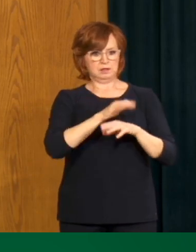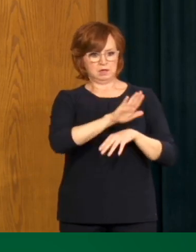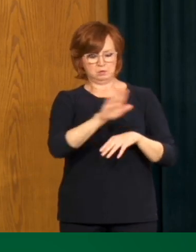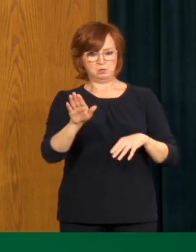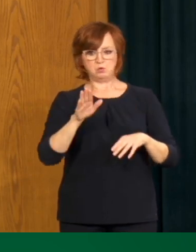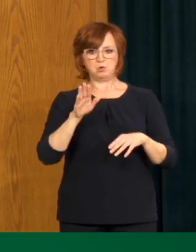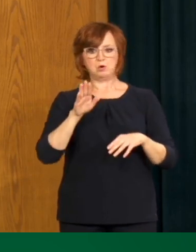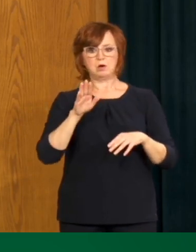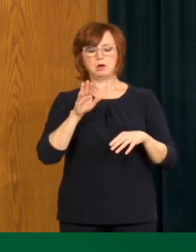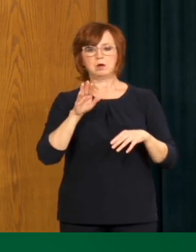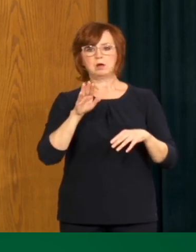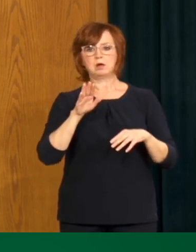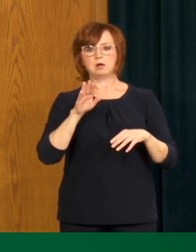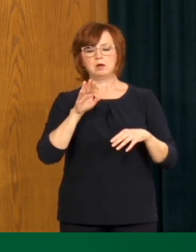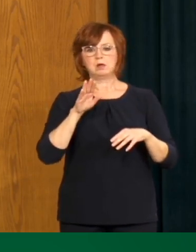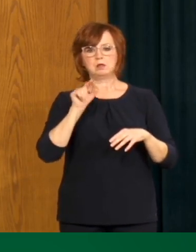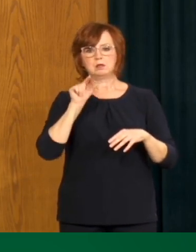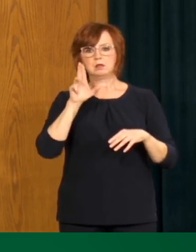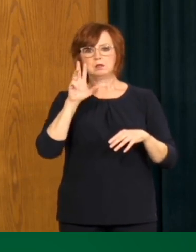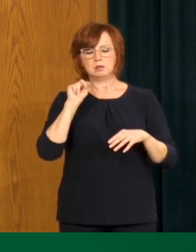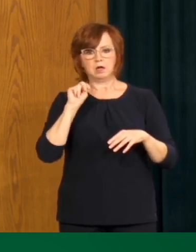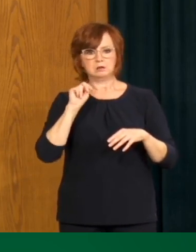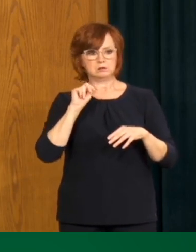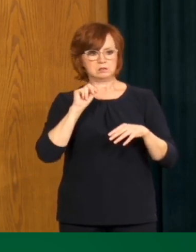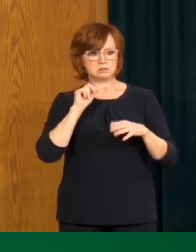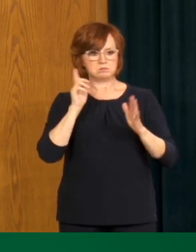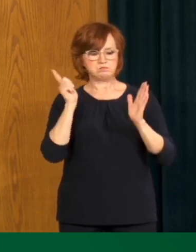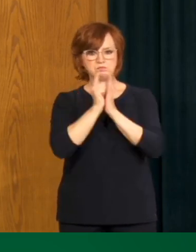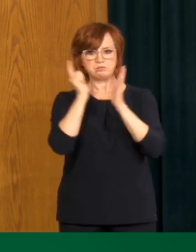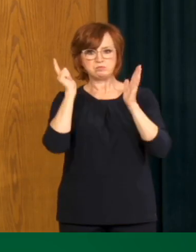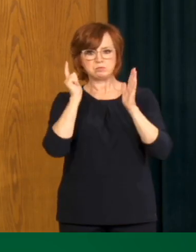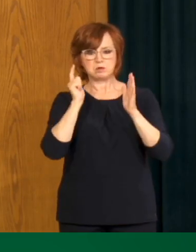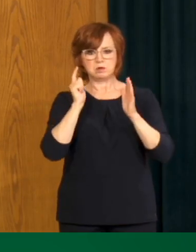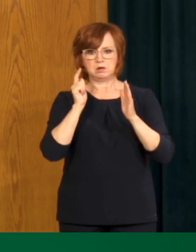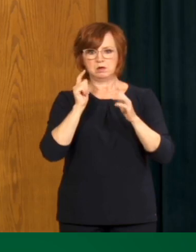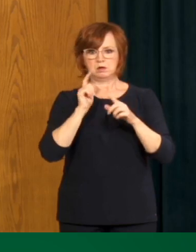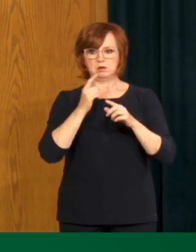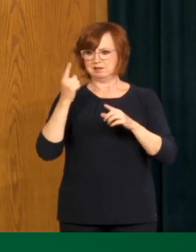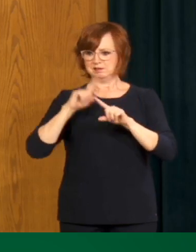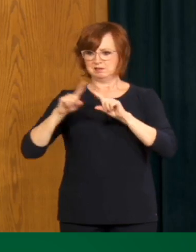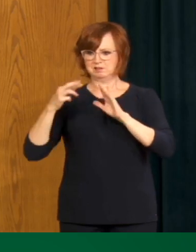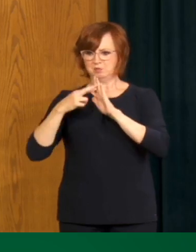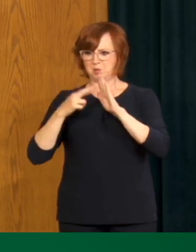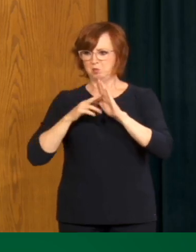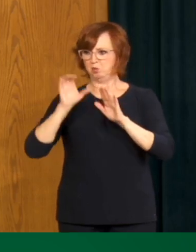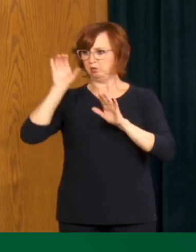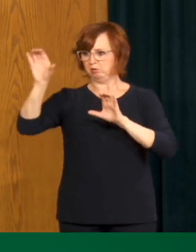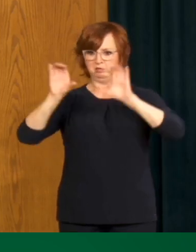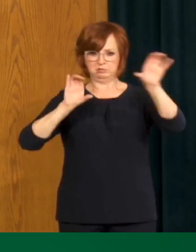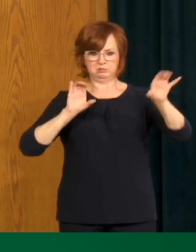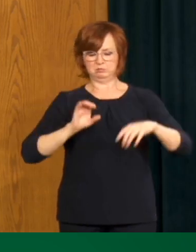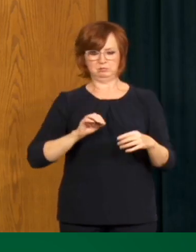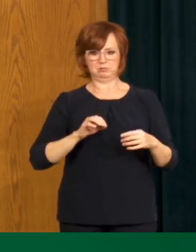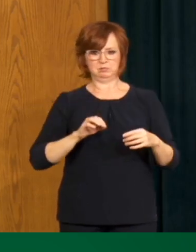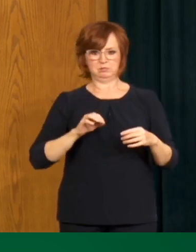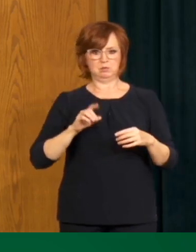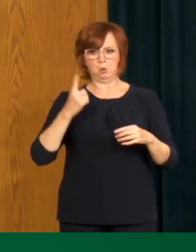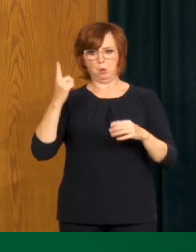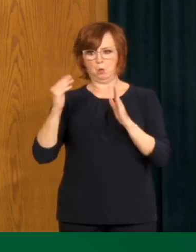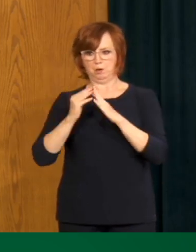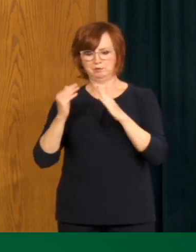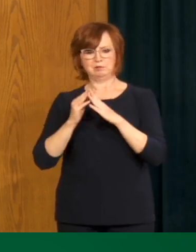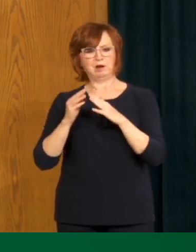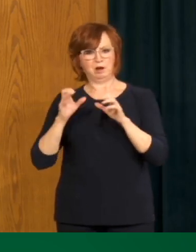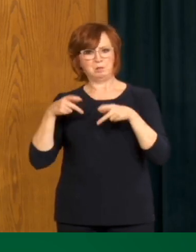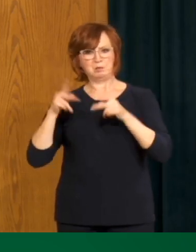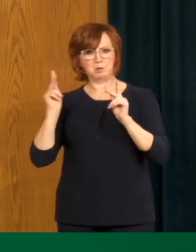is a number of things. One is it prevents a patchwork across the province, so that we don't have different rules in different municipalities. The